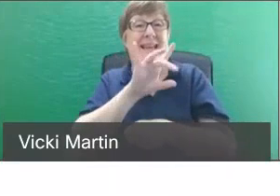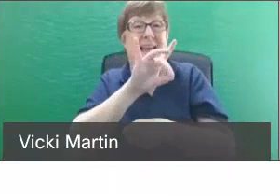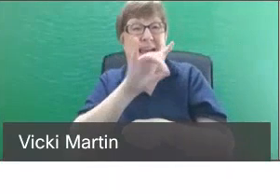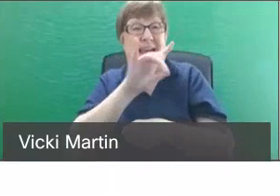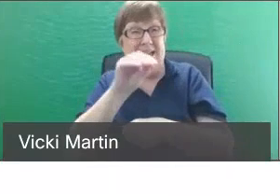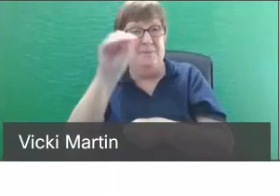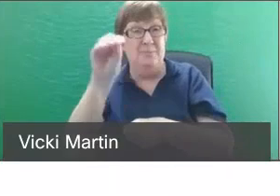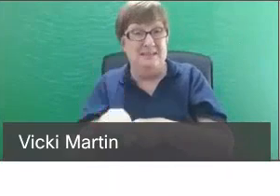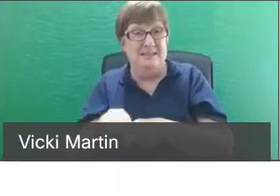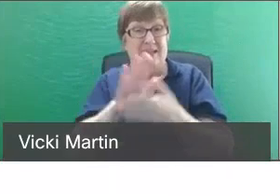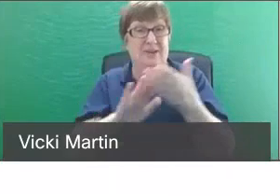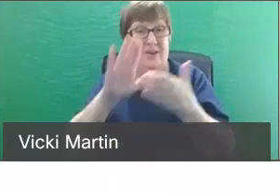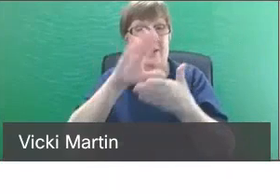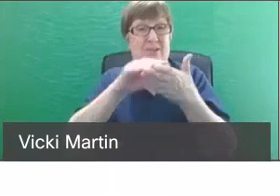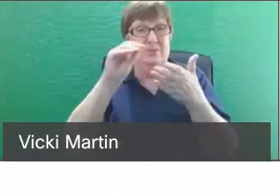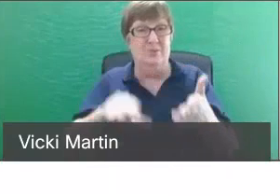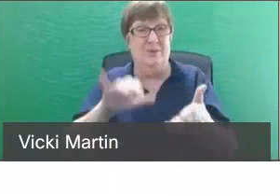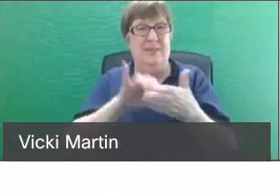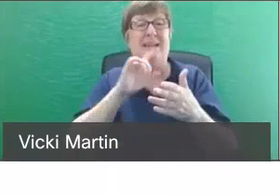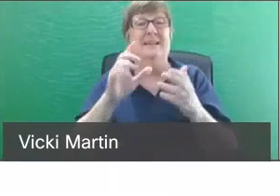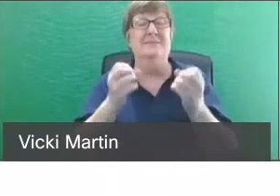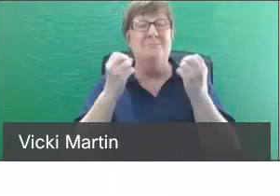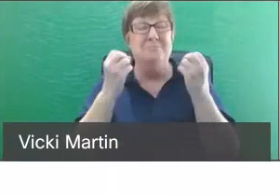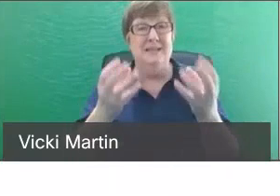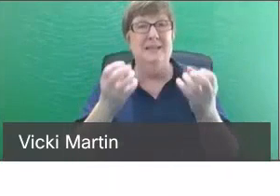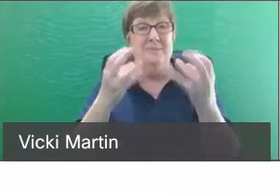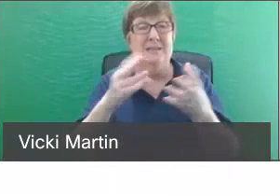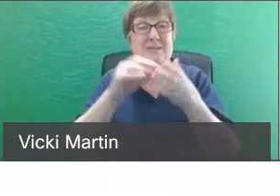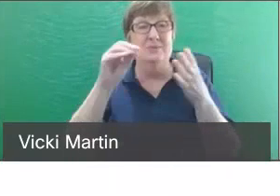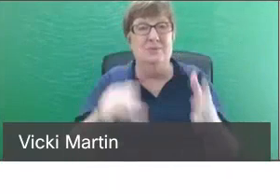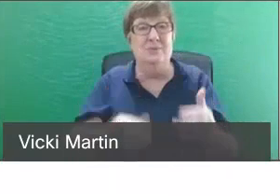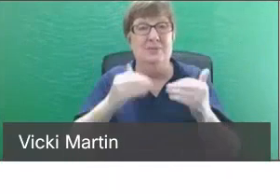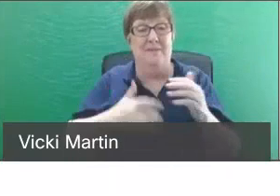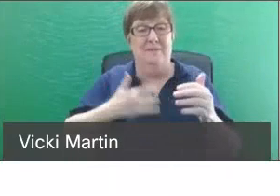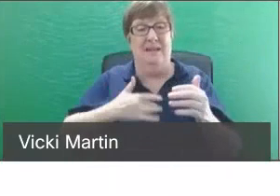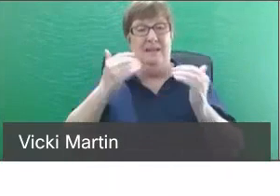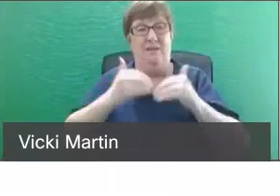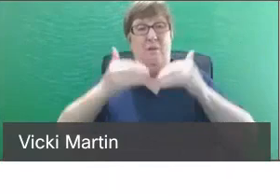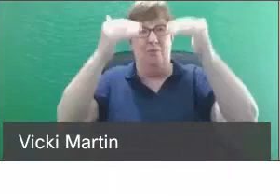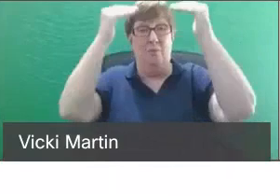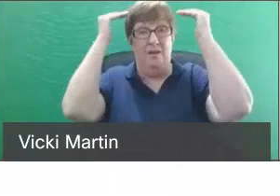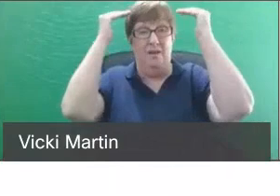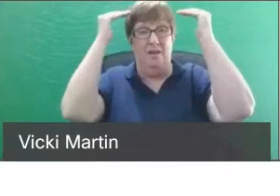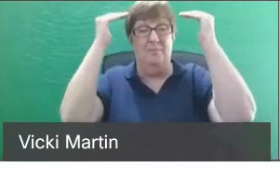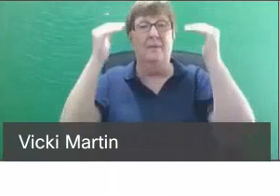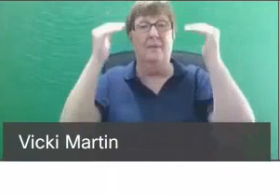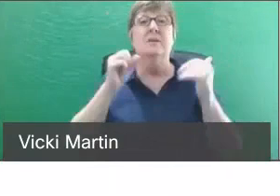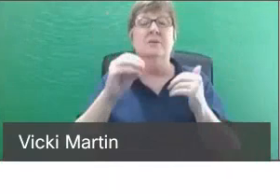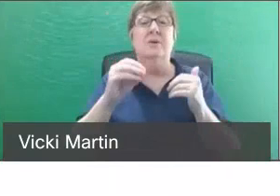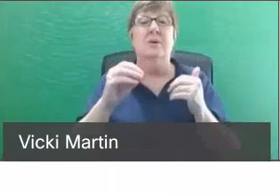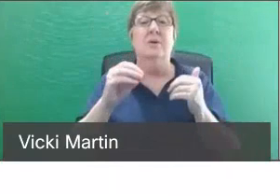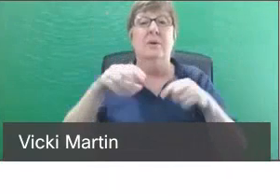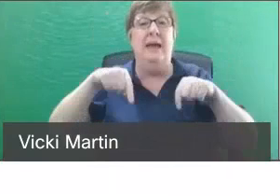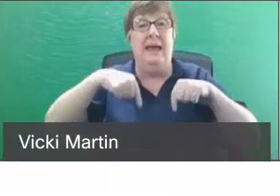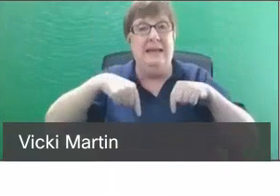be overwhelmed by everything that they have to do. So anxiety is a big factor in